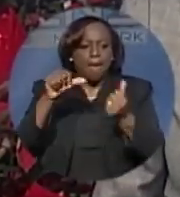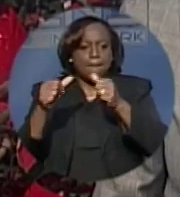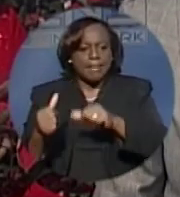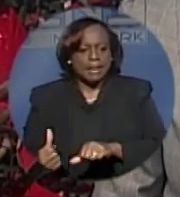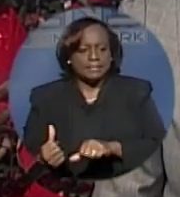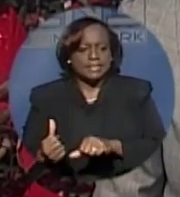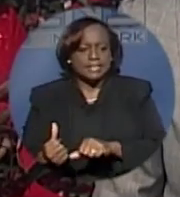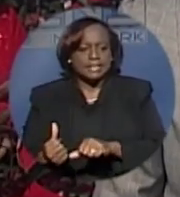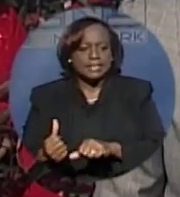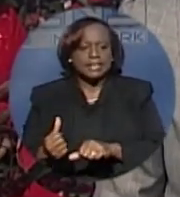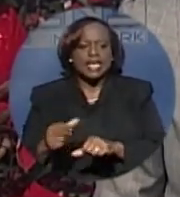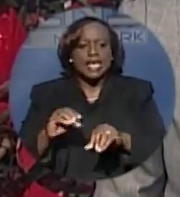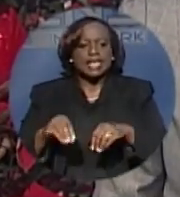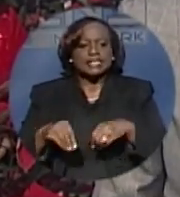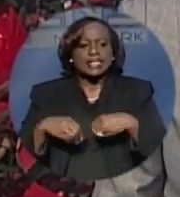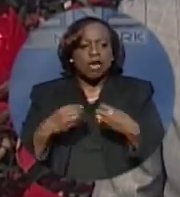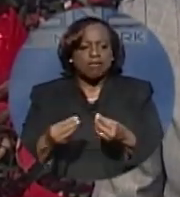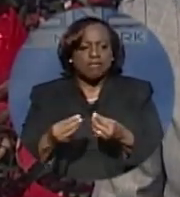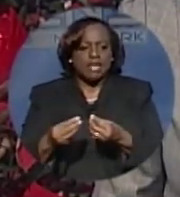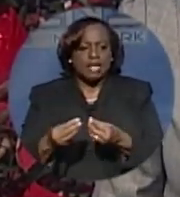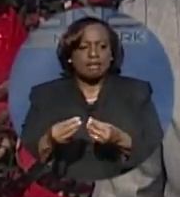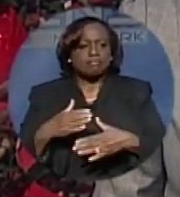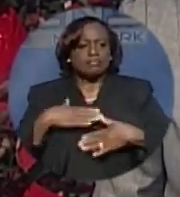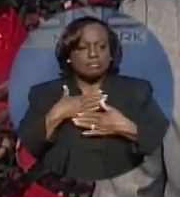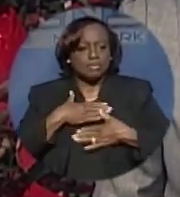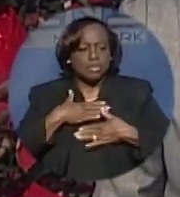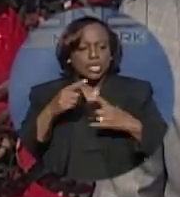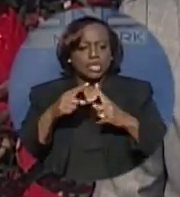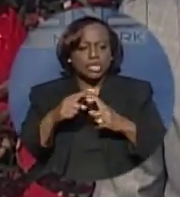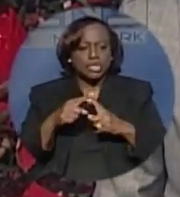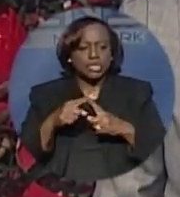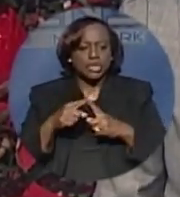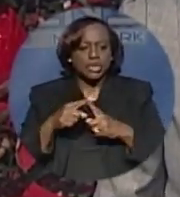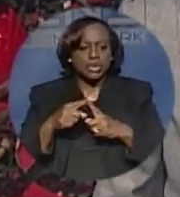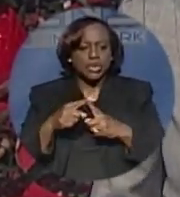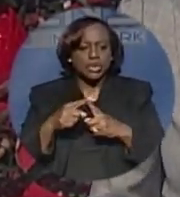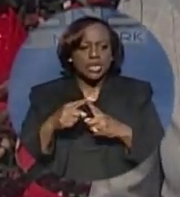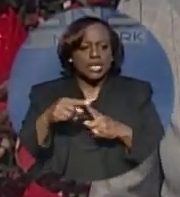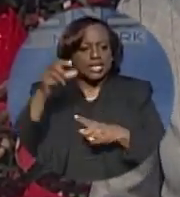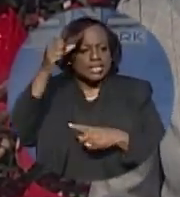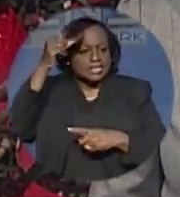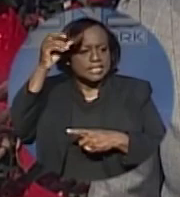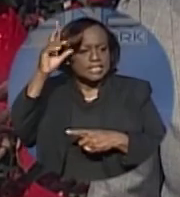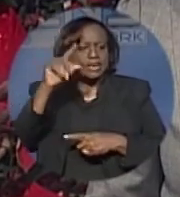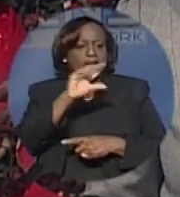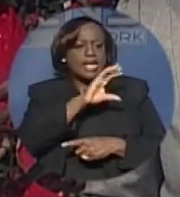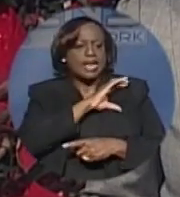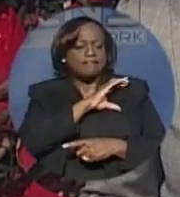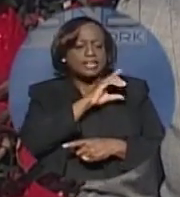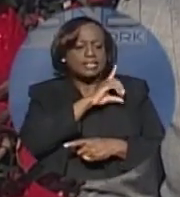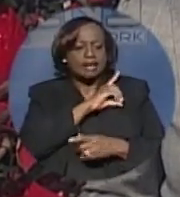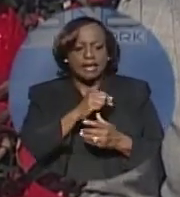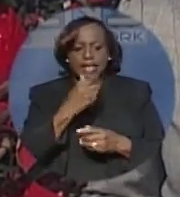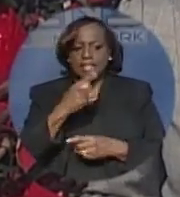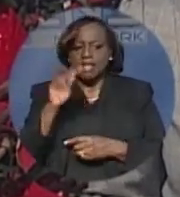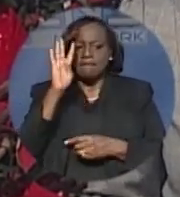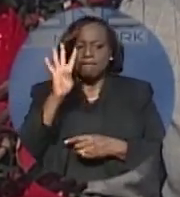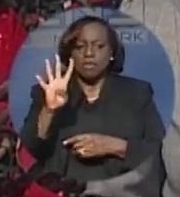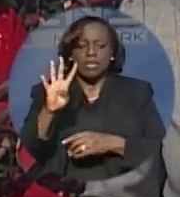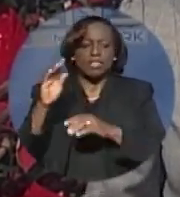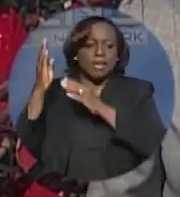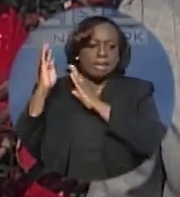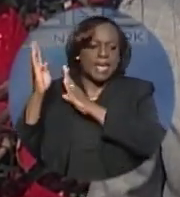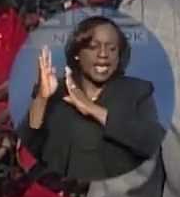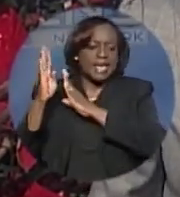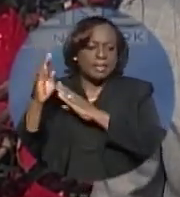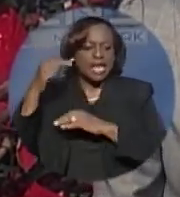former Governor General Sir Clifford Darling as they endure a personal sense of loss as well. The fourth Bahamian Governor General in an independent Bahamas